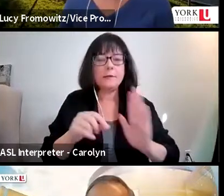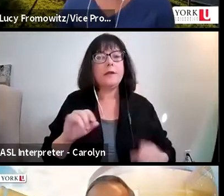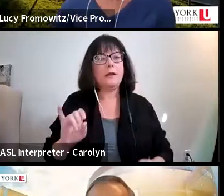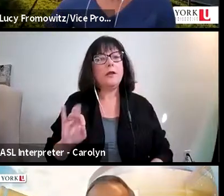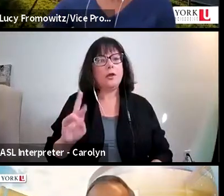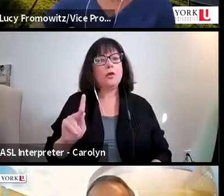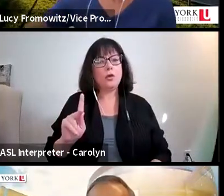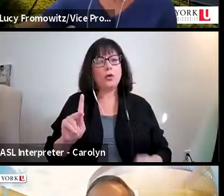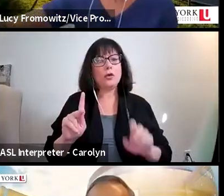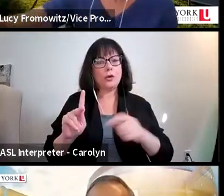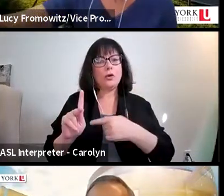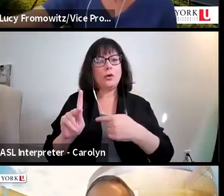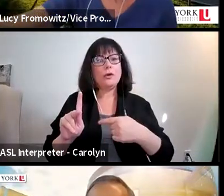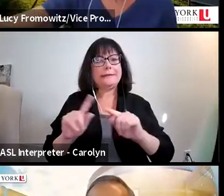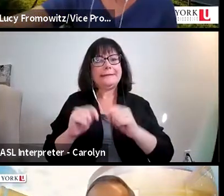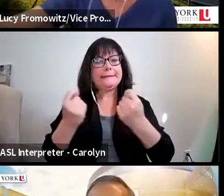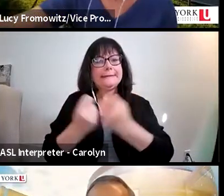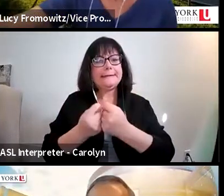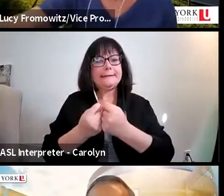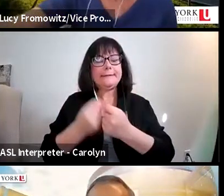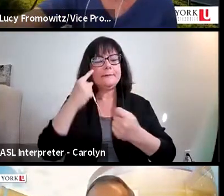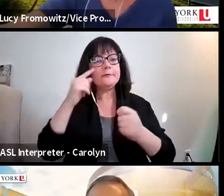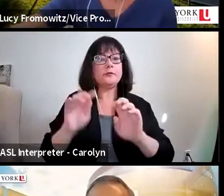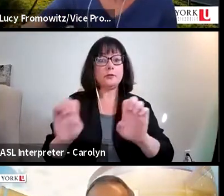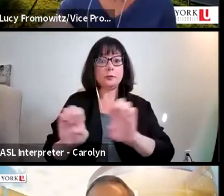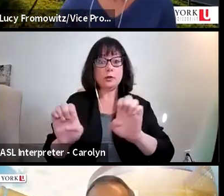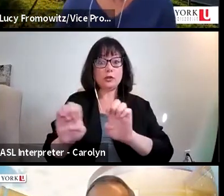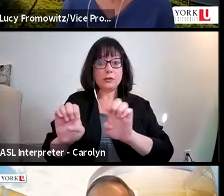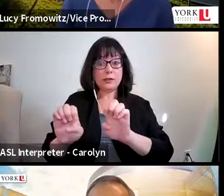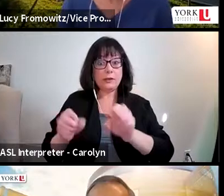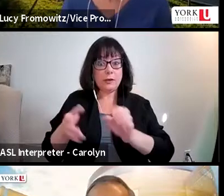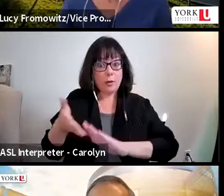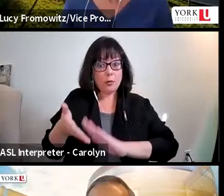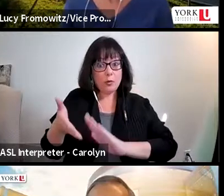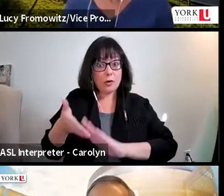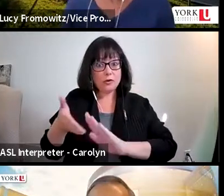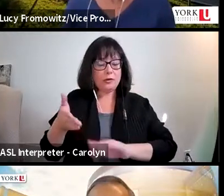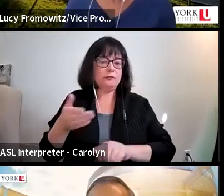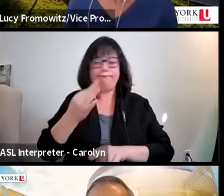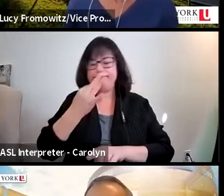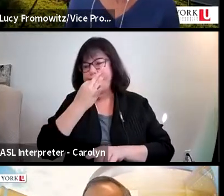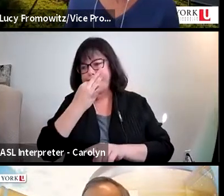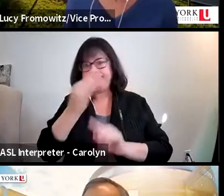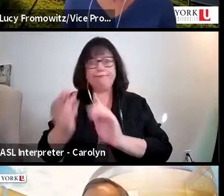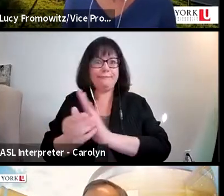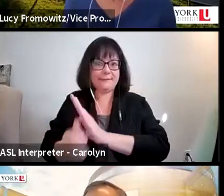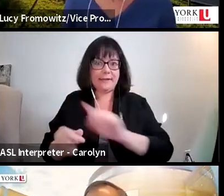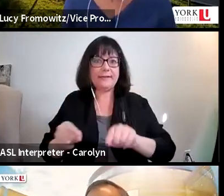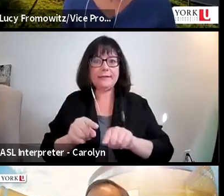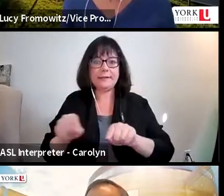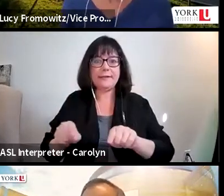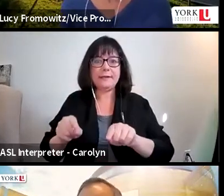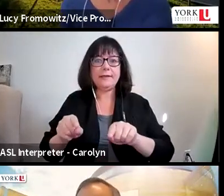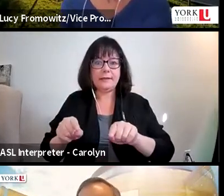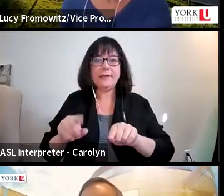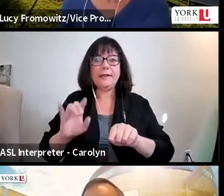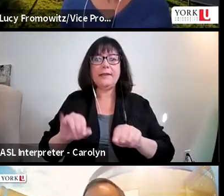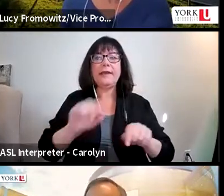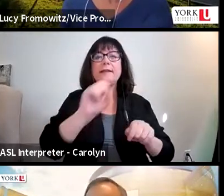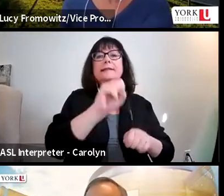emergency operations team that gives advice to the senior emergency planning